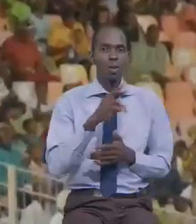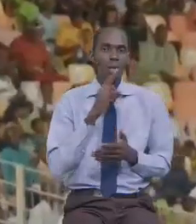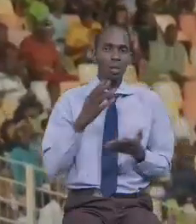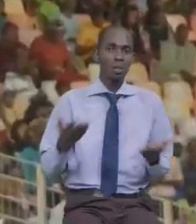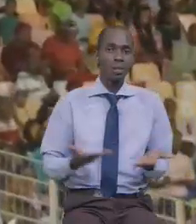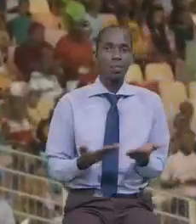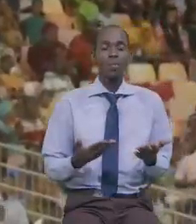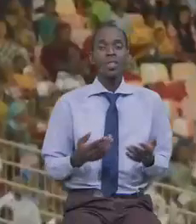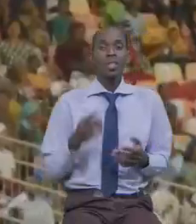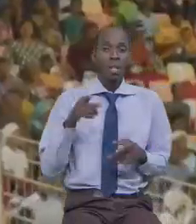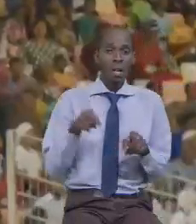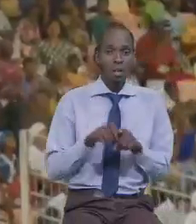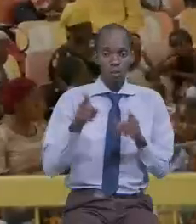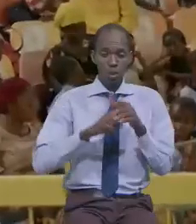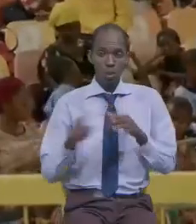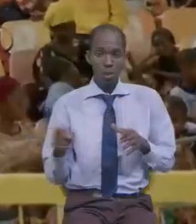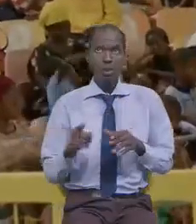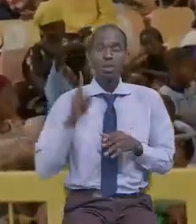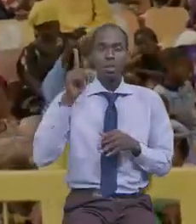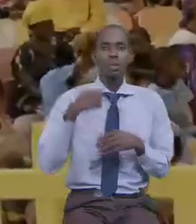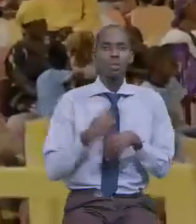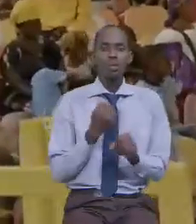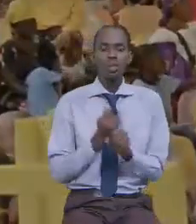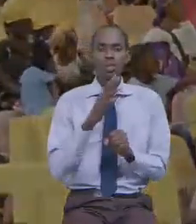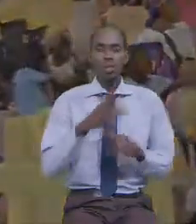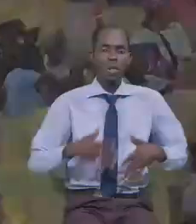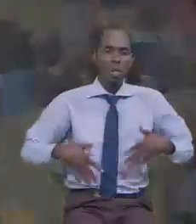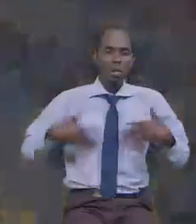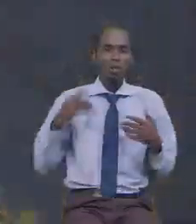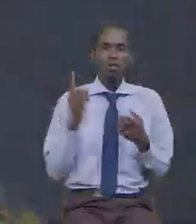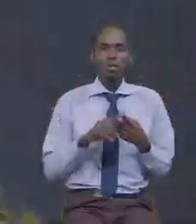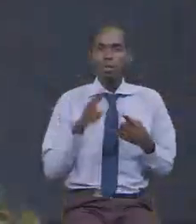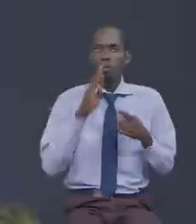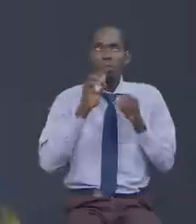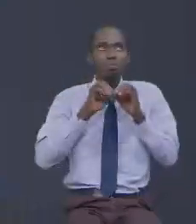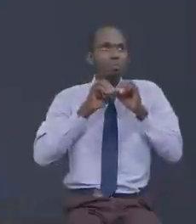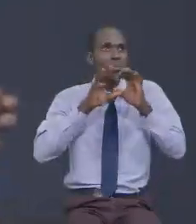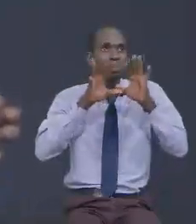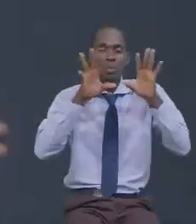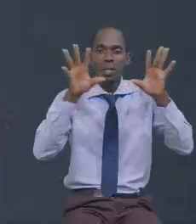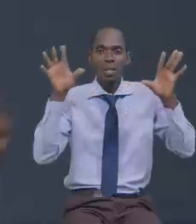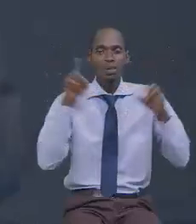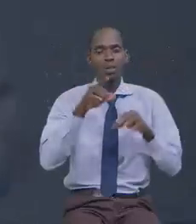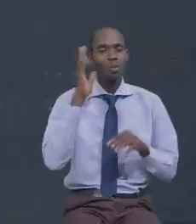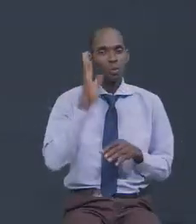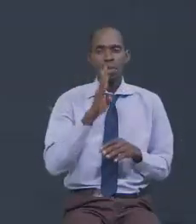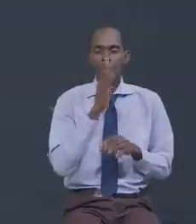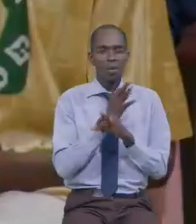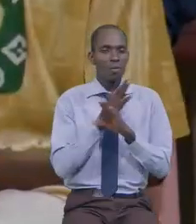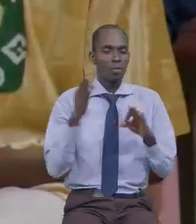your life to be spotless, sparkling. You'll be free in